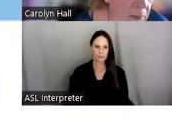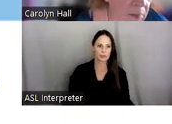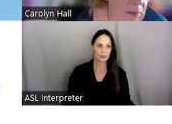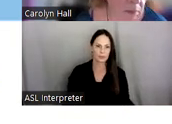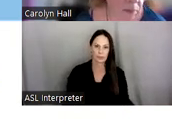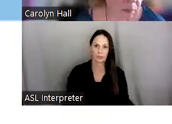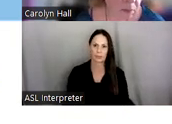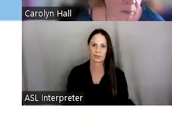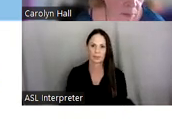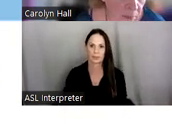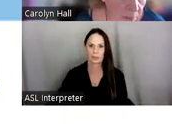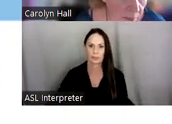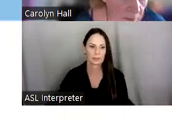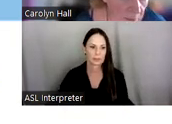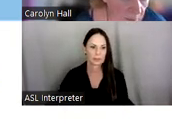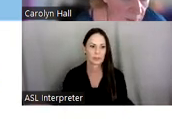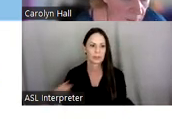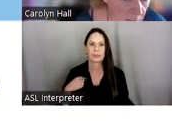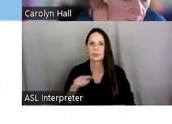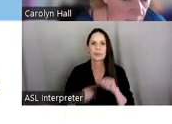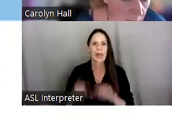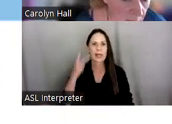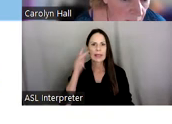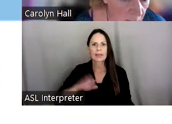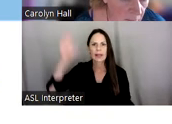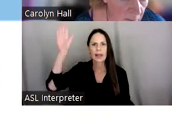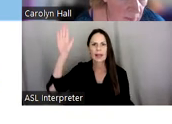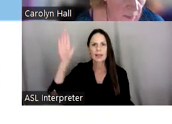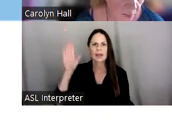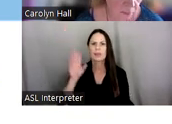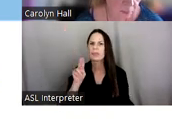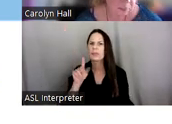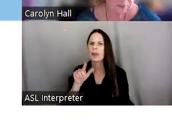I can't see hands up unless you change the